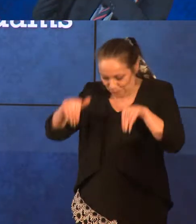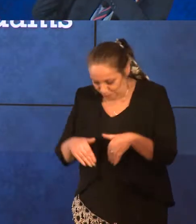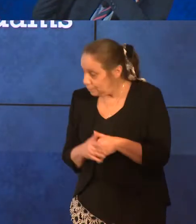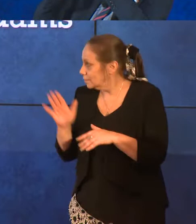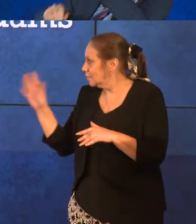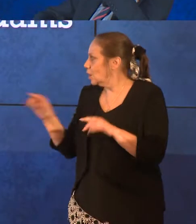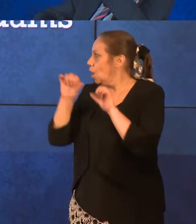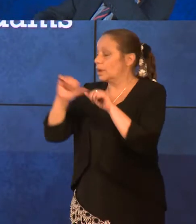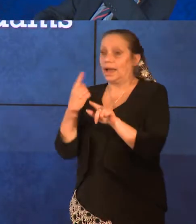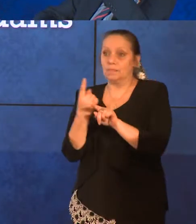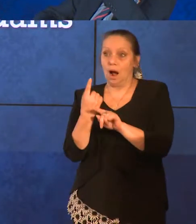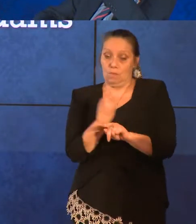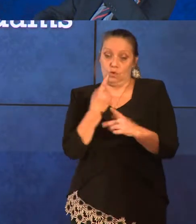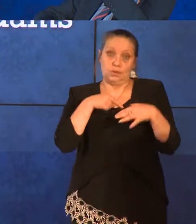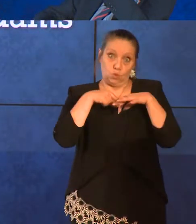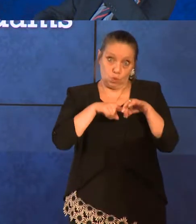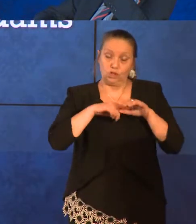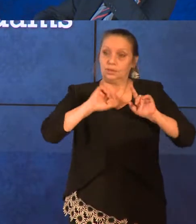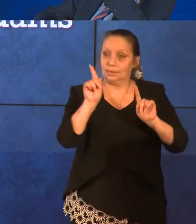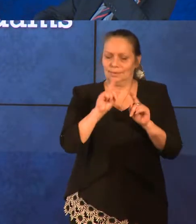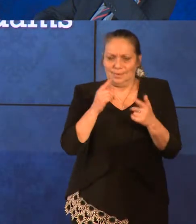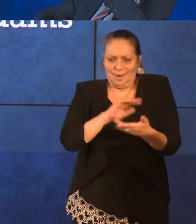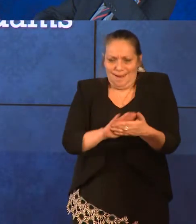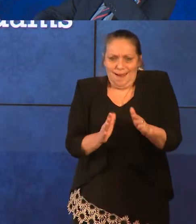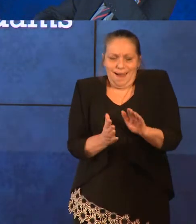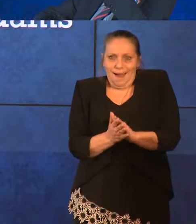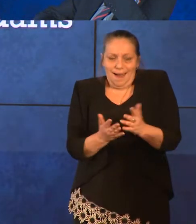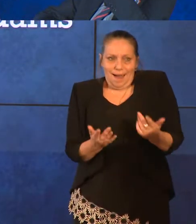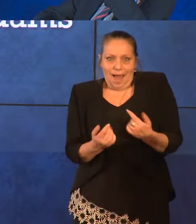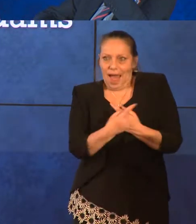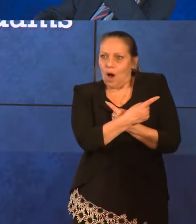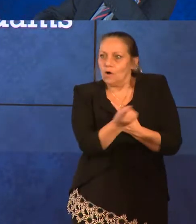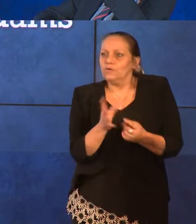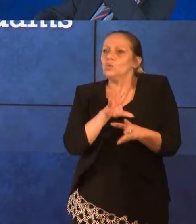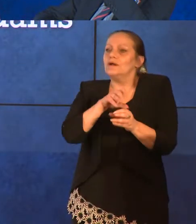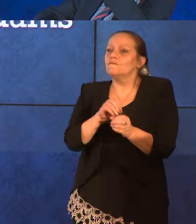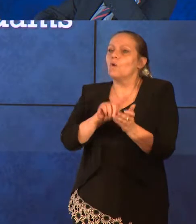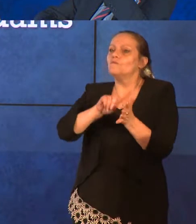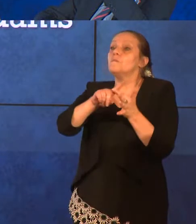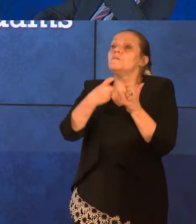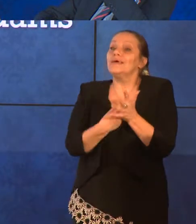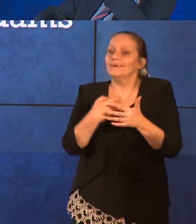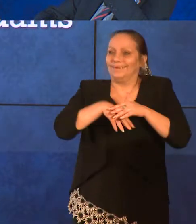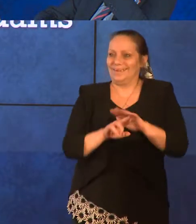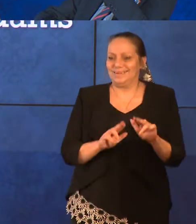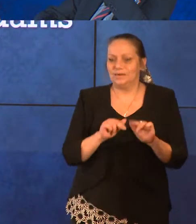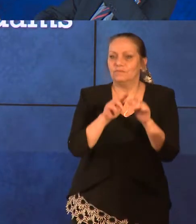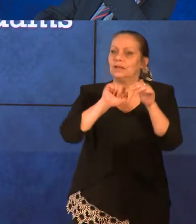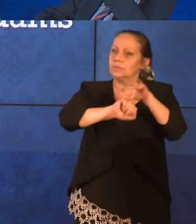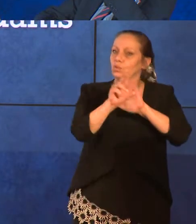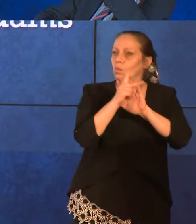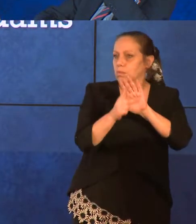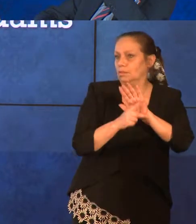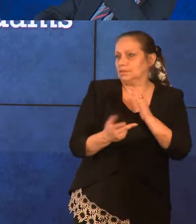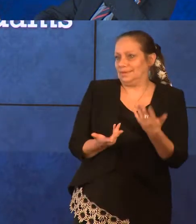go on to my personal question, which is, of course, how have you involved peers in the development of your policies